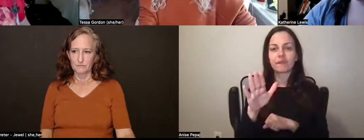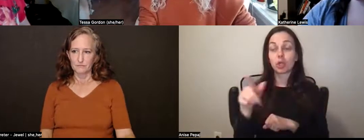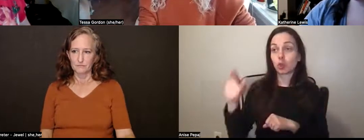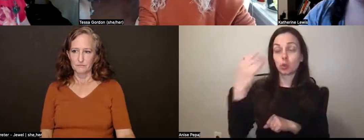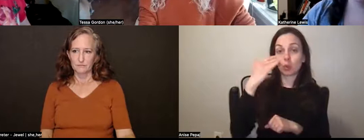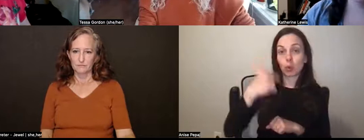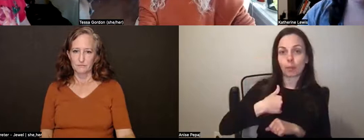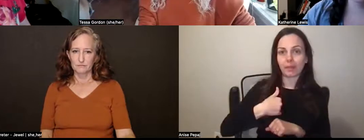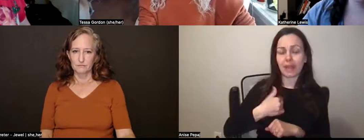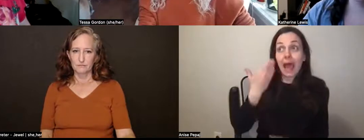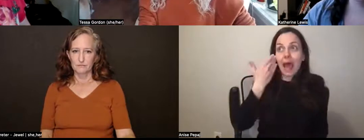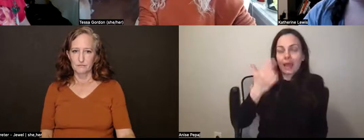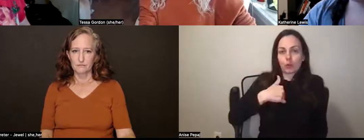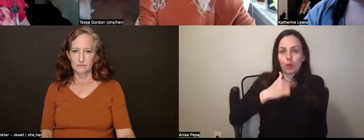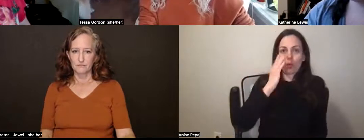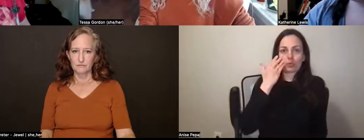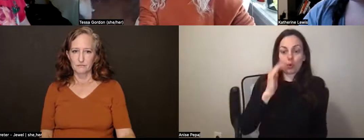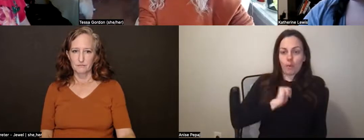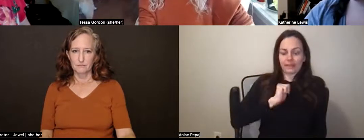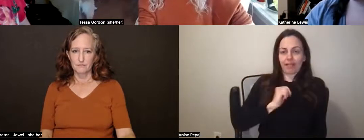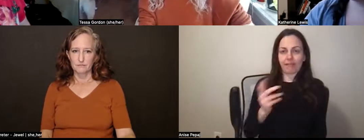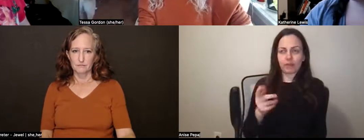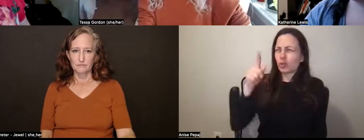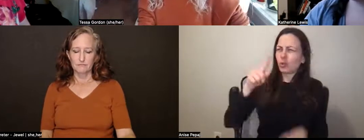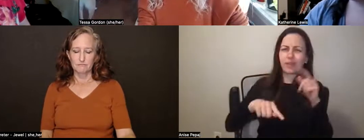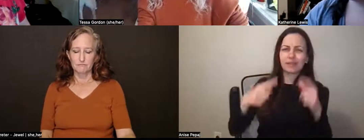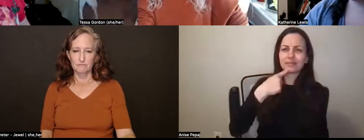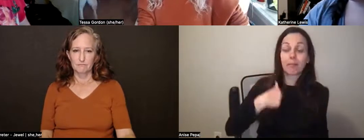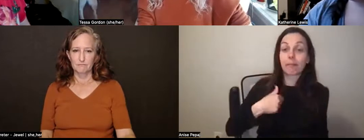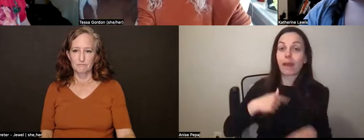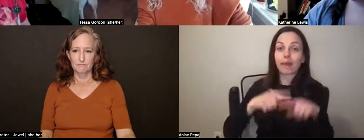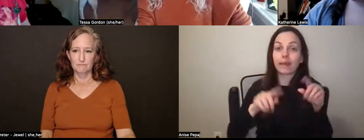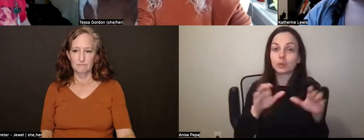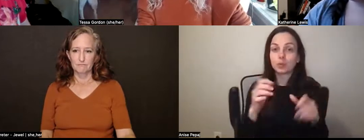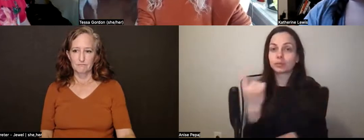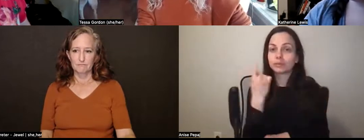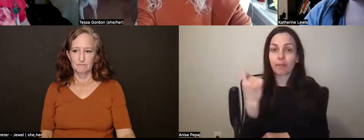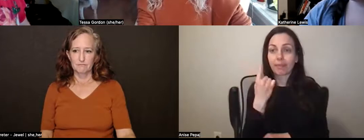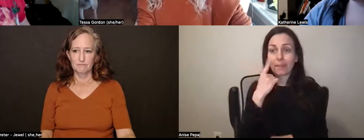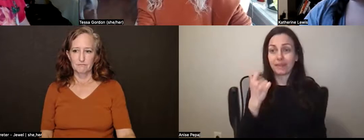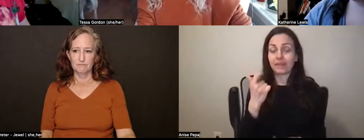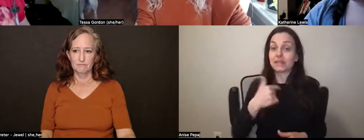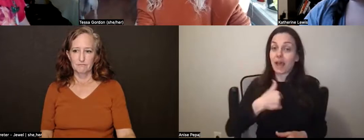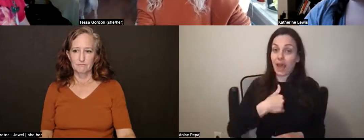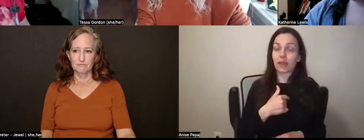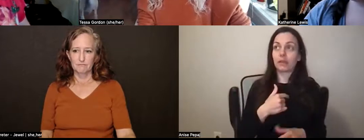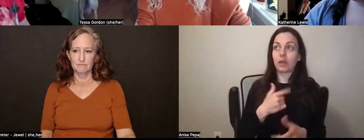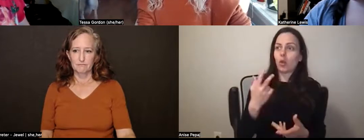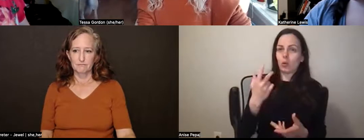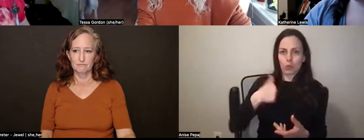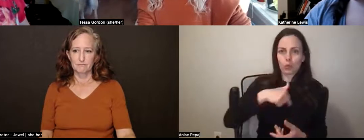even know me. You can't tell me that I can't do something because we're working